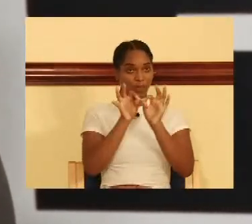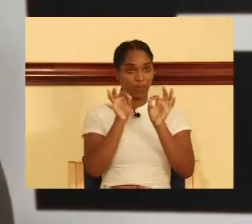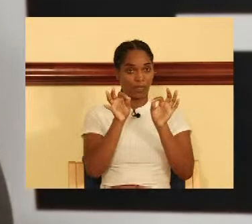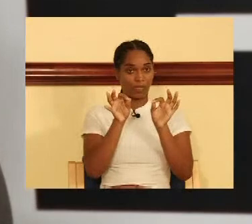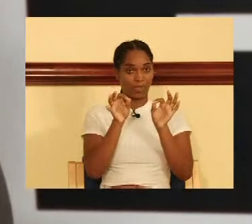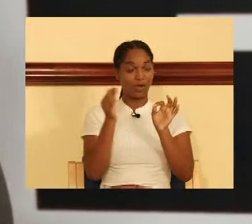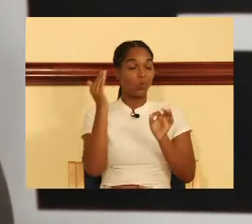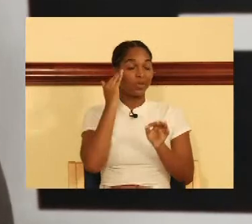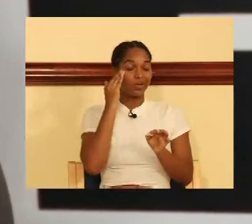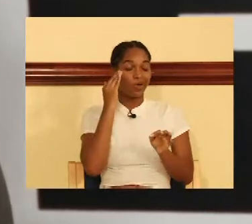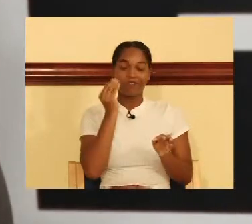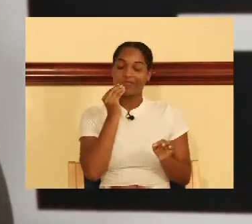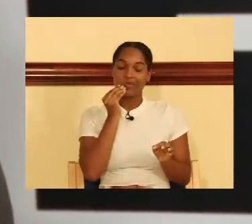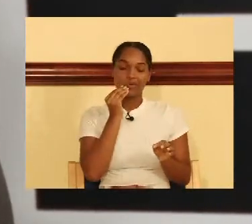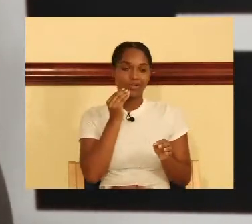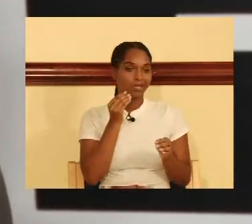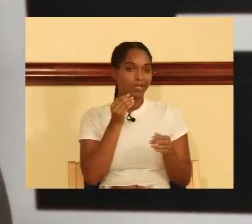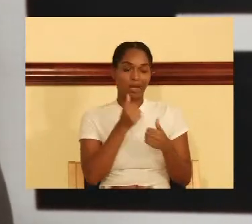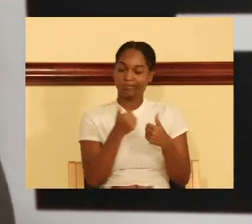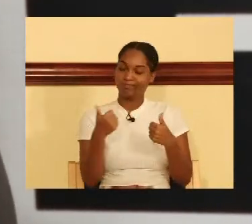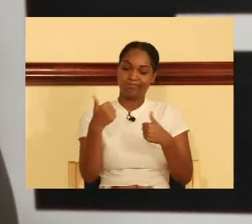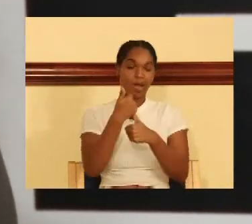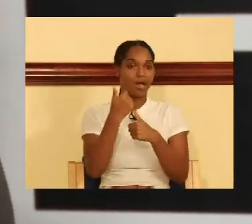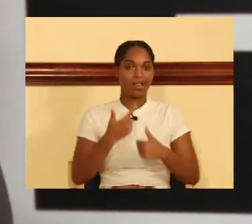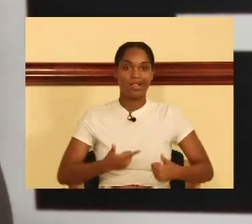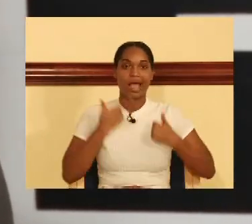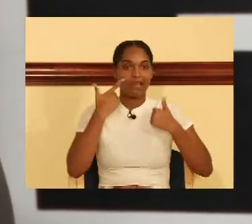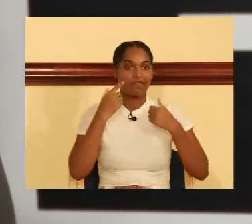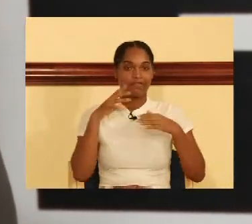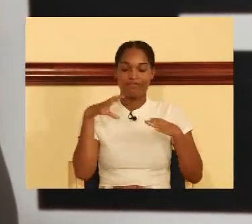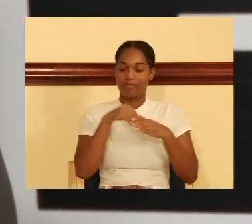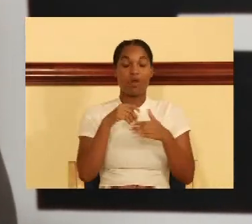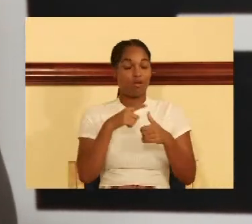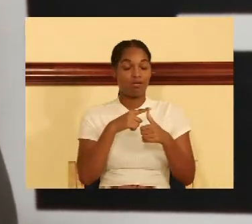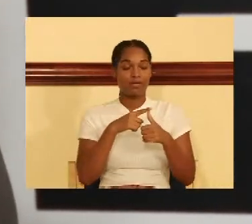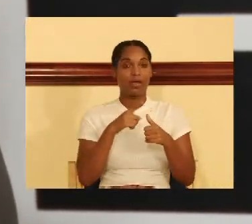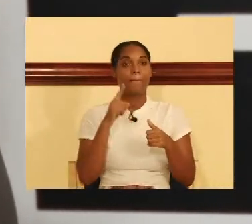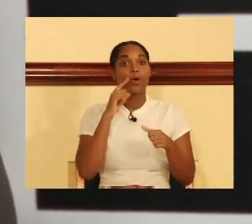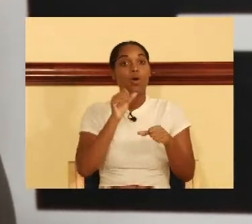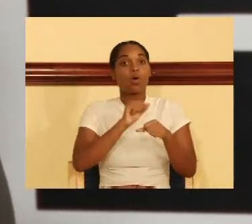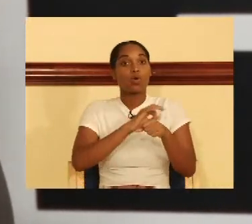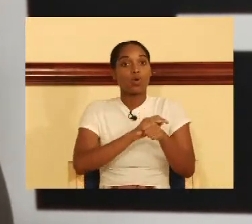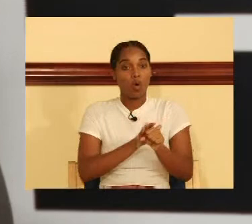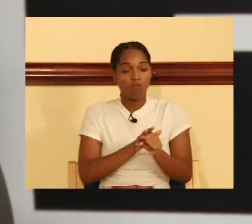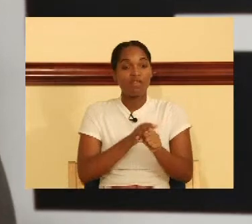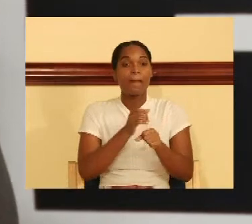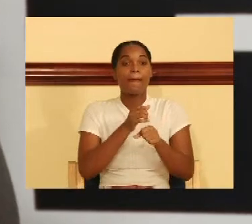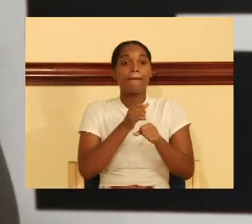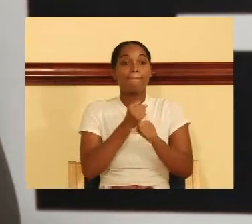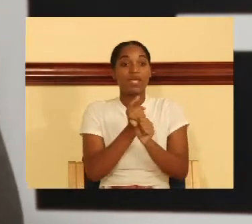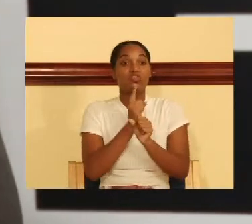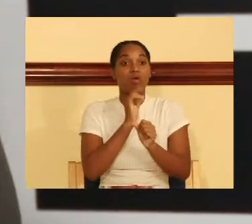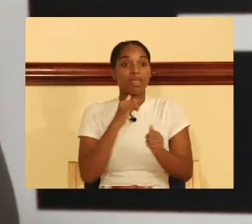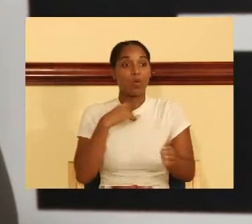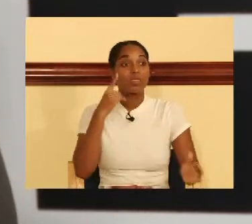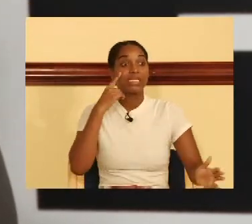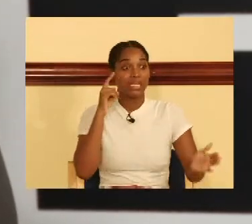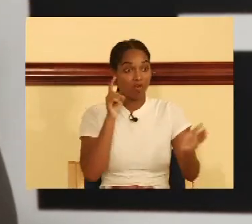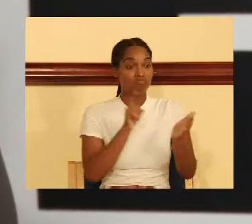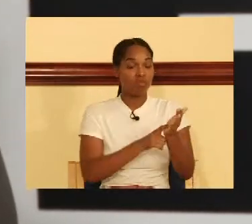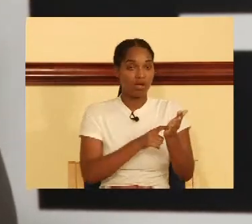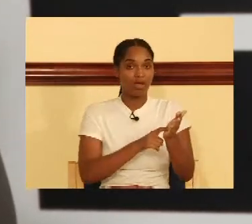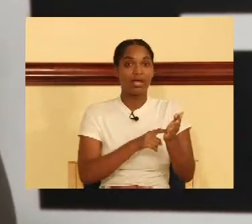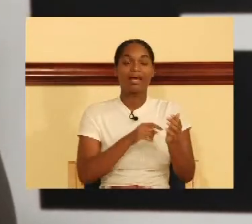we know that food was the mainstay of life, you know, but it's as if COVID has highlighted that, particularly for